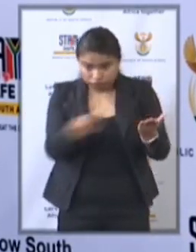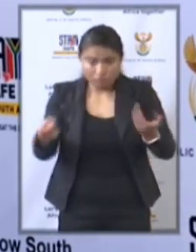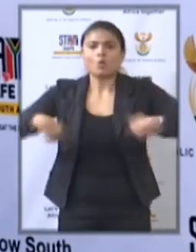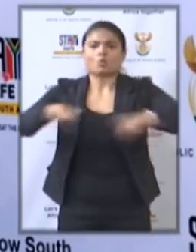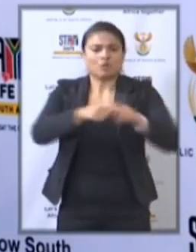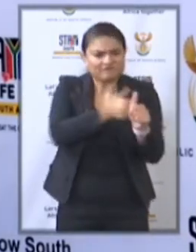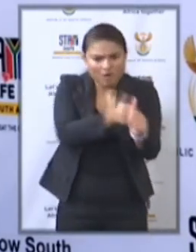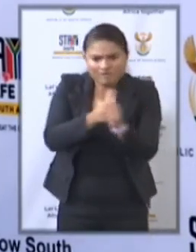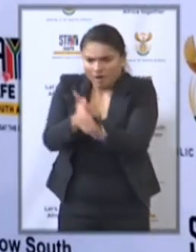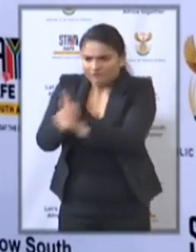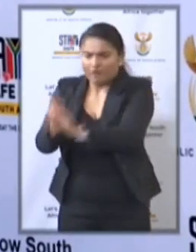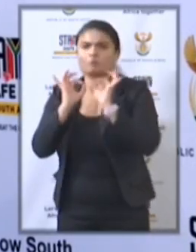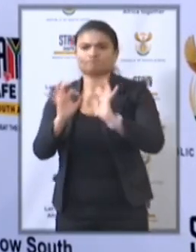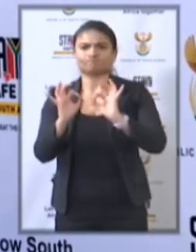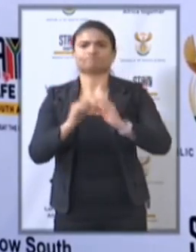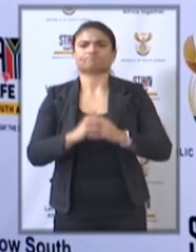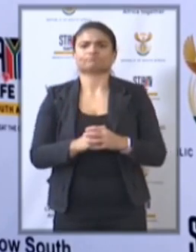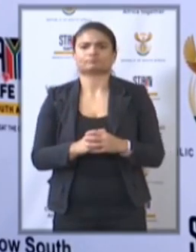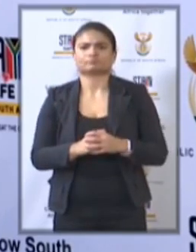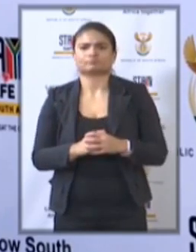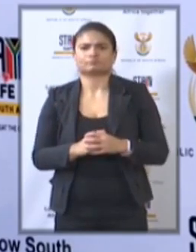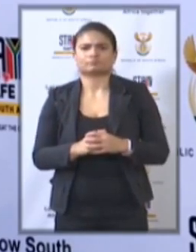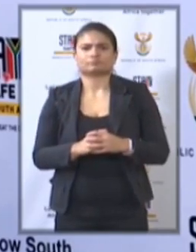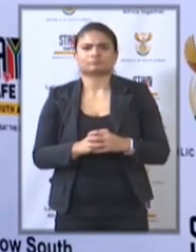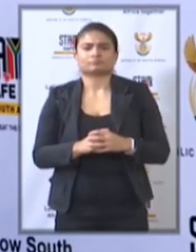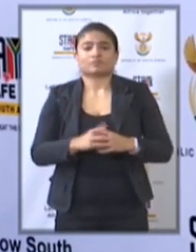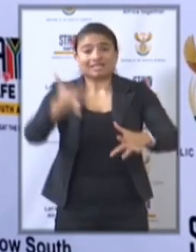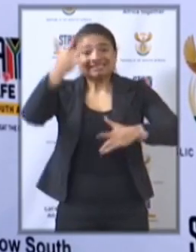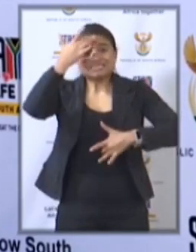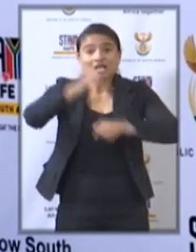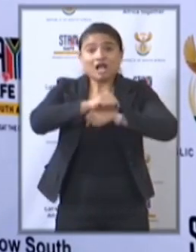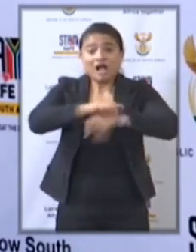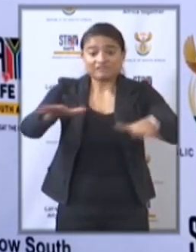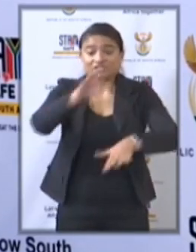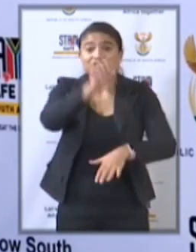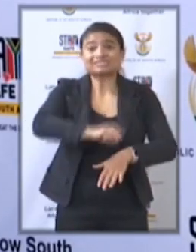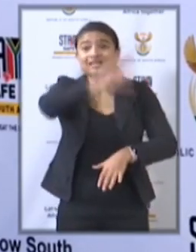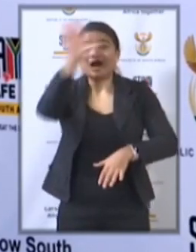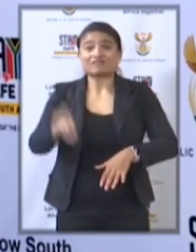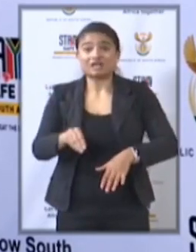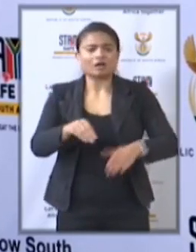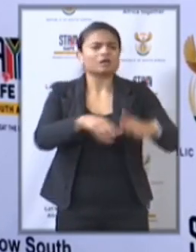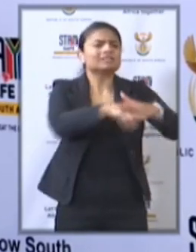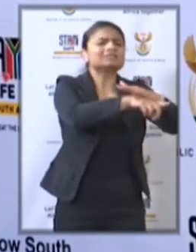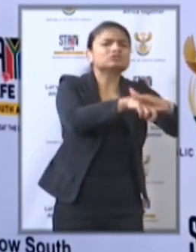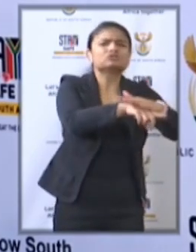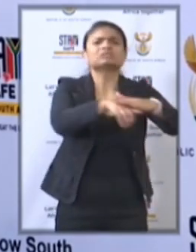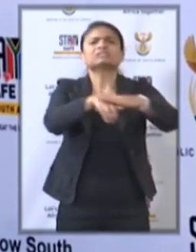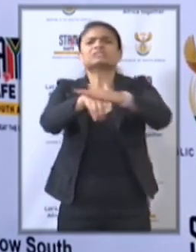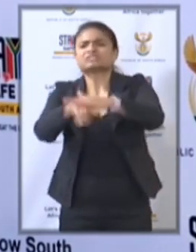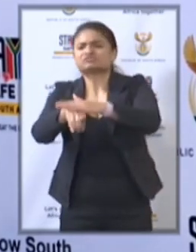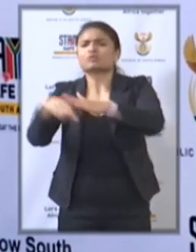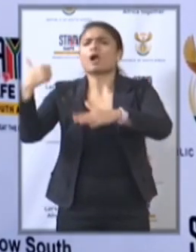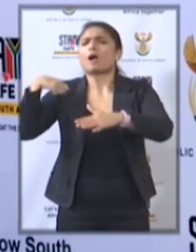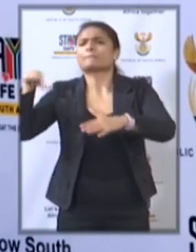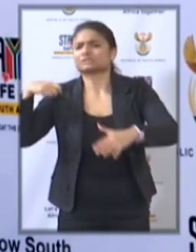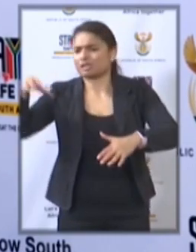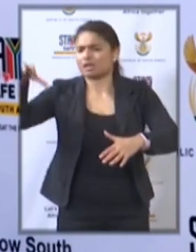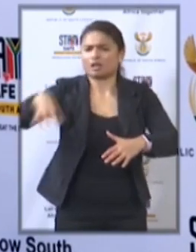The number of infections across South Africa, and especially in certain districts and metros, has climbed quickly in the last couple of